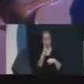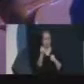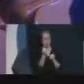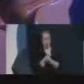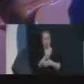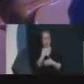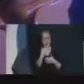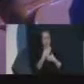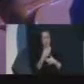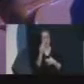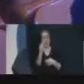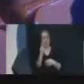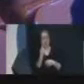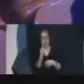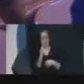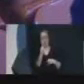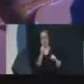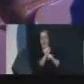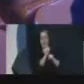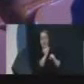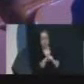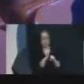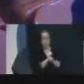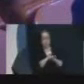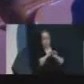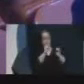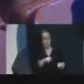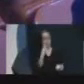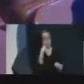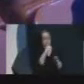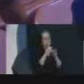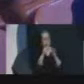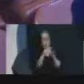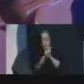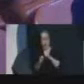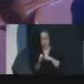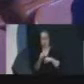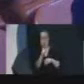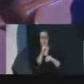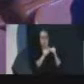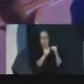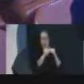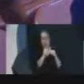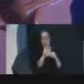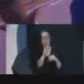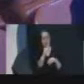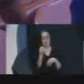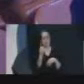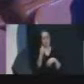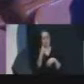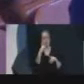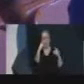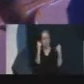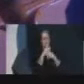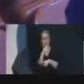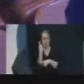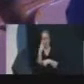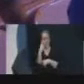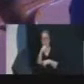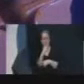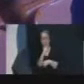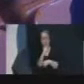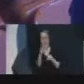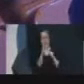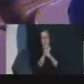well. He understood the algebraic algorithms for solving linear equations and inequalities, and even understood the complexities of solving absolute